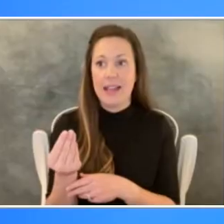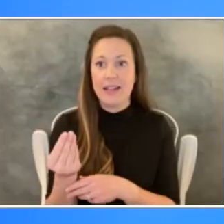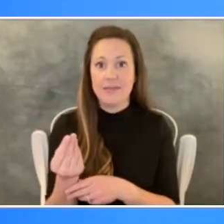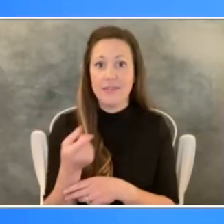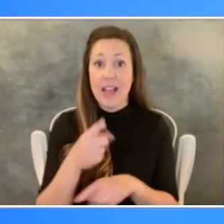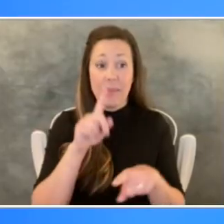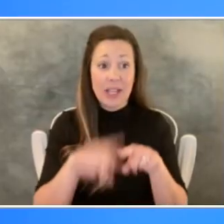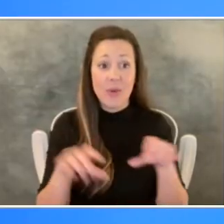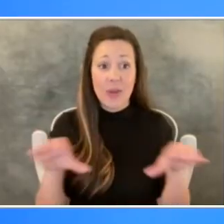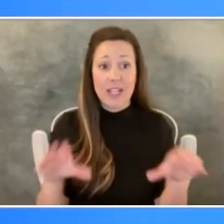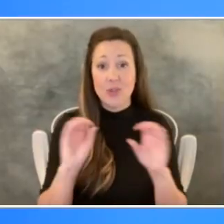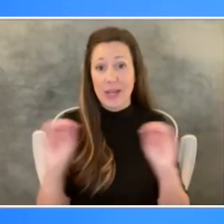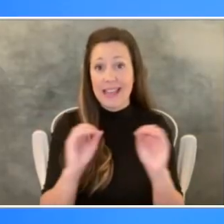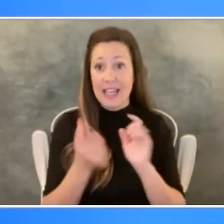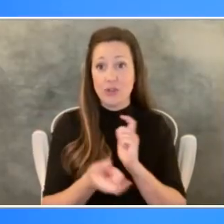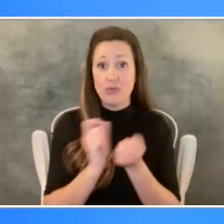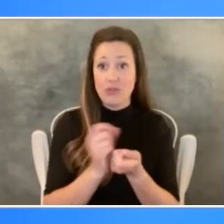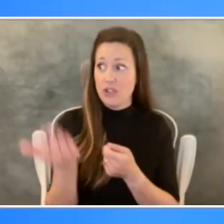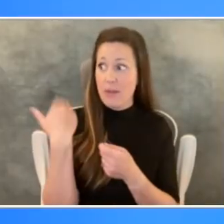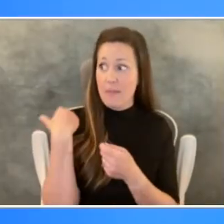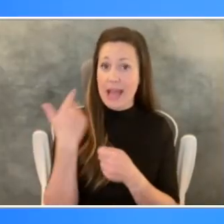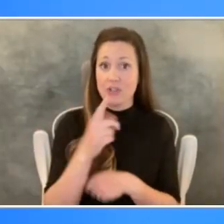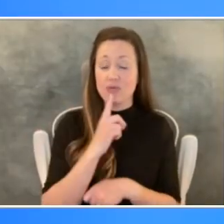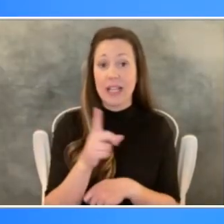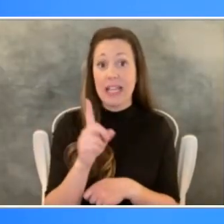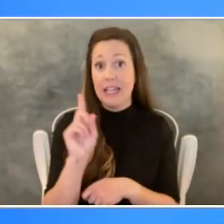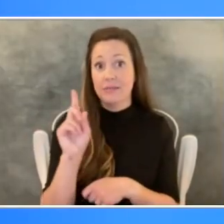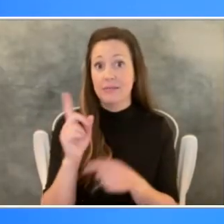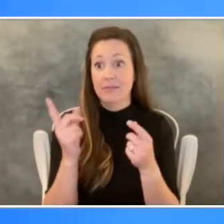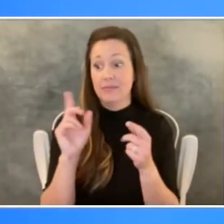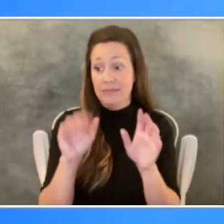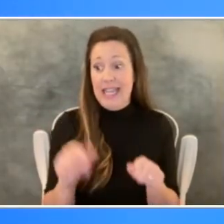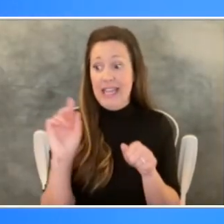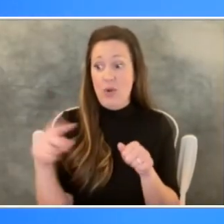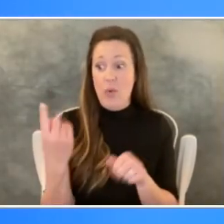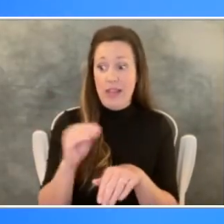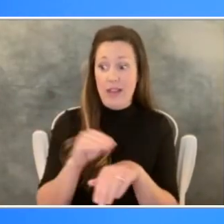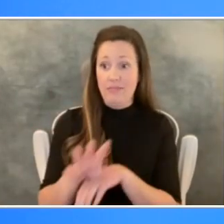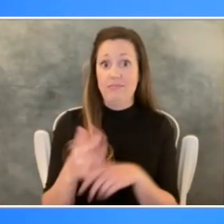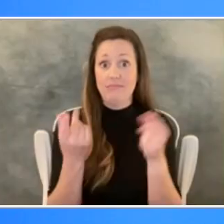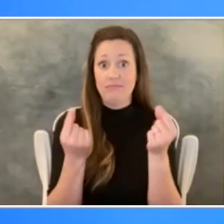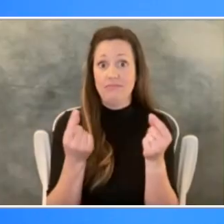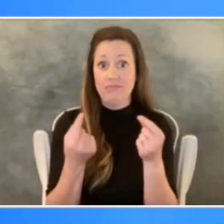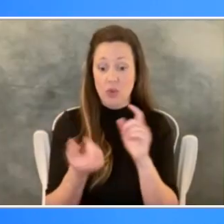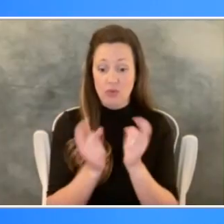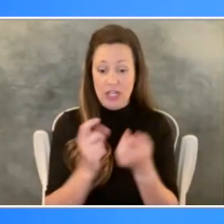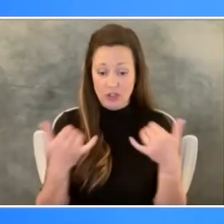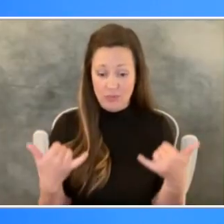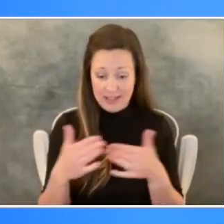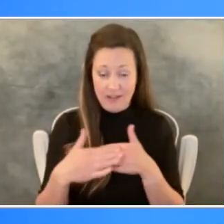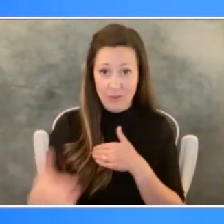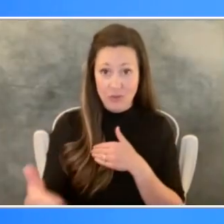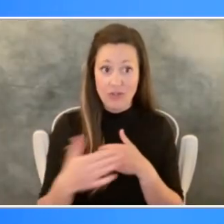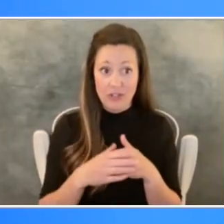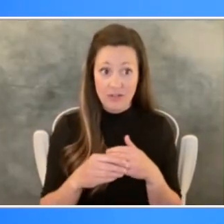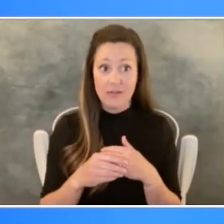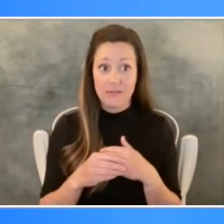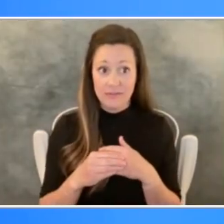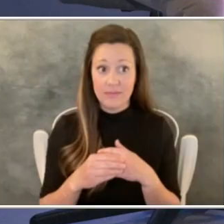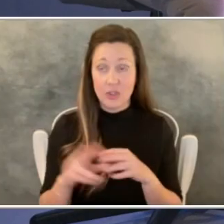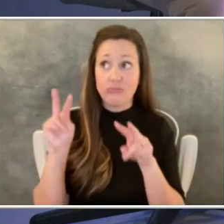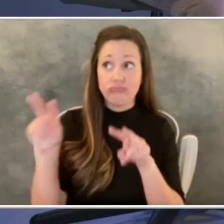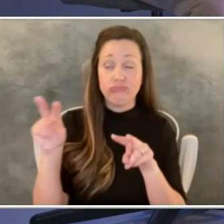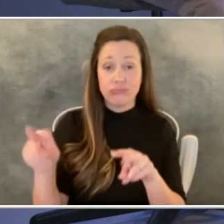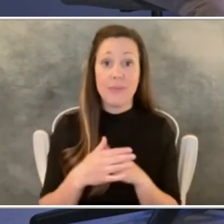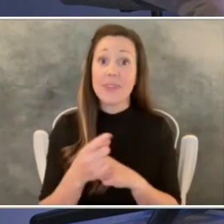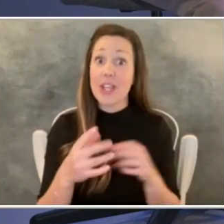the past. You can only do so many things to change the present. All you can do is set your sights toward the future. And you got a lot to look